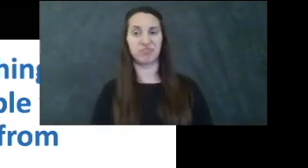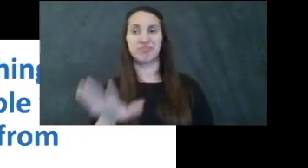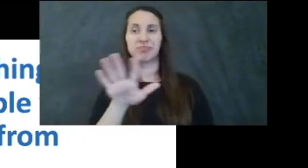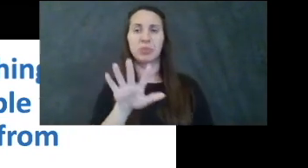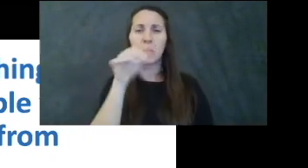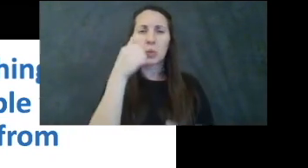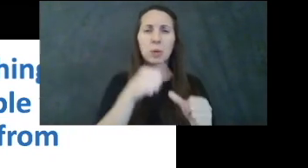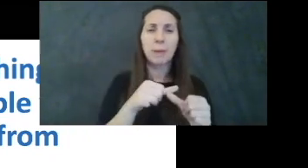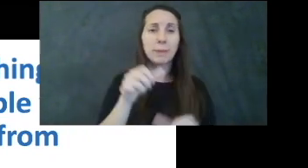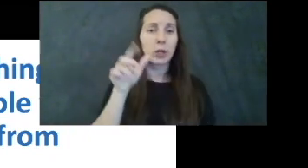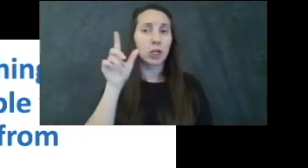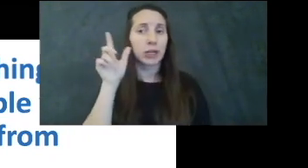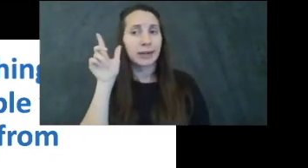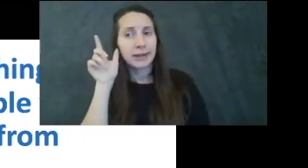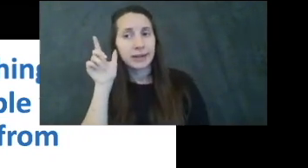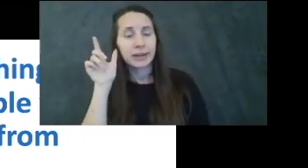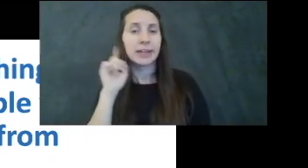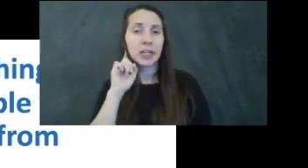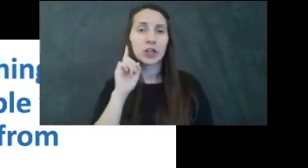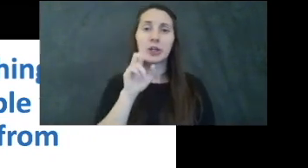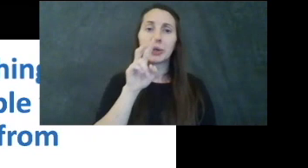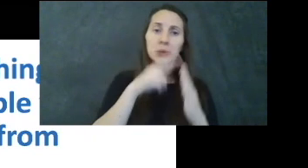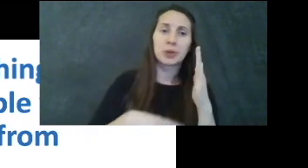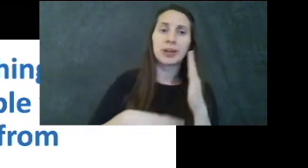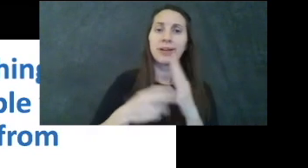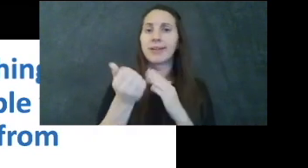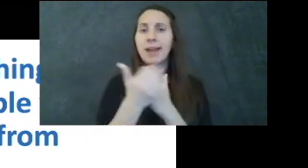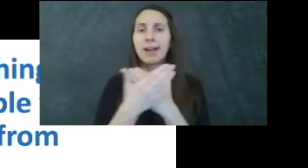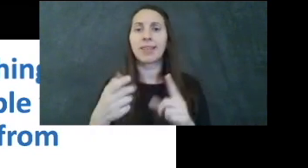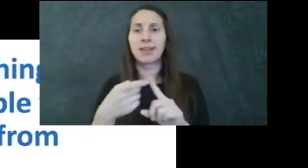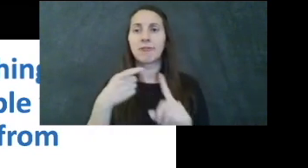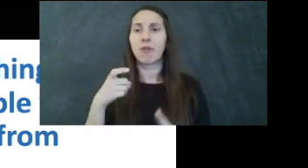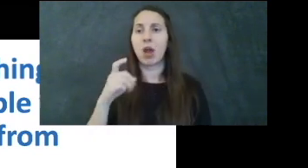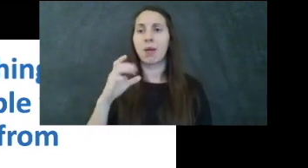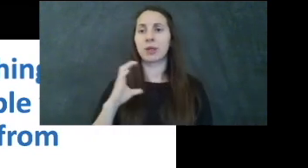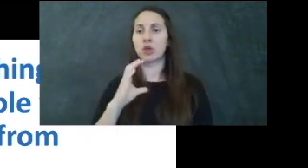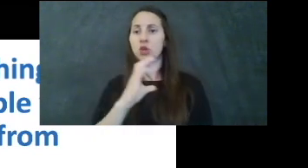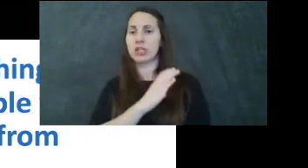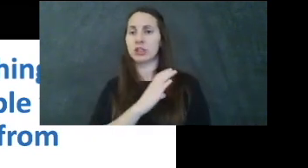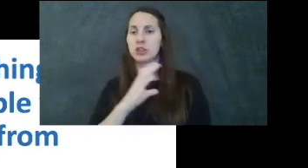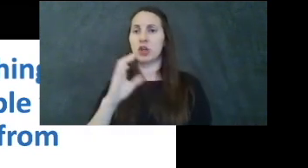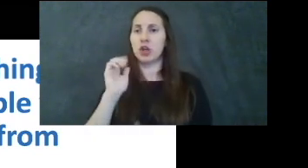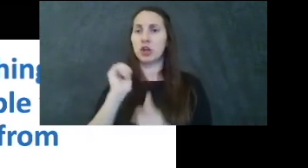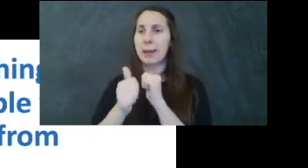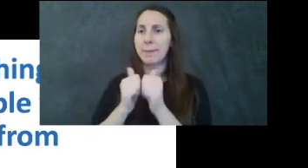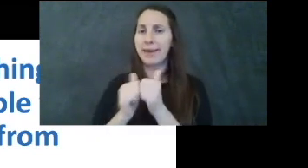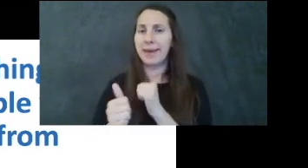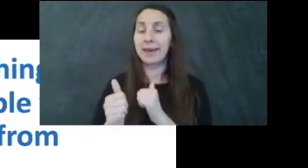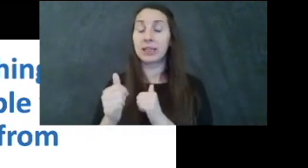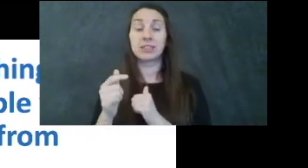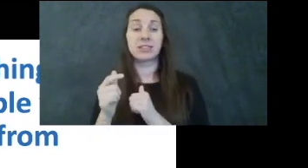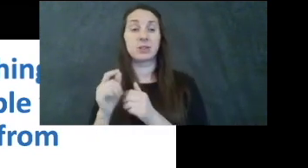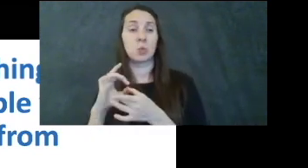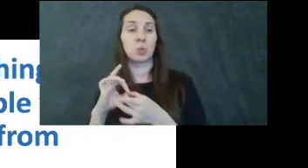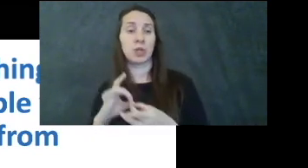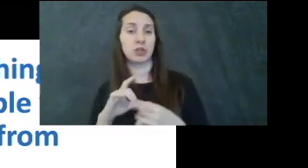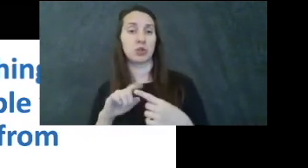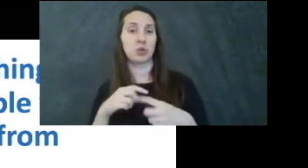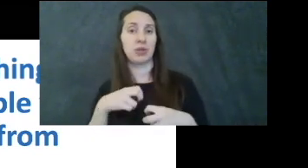seeing anything from congressional presidential campaigns about issues that are important